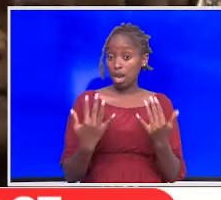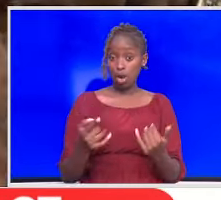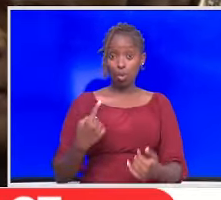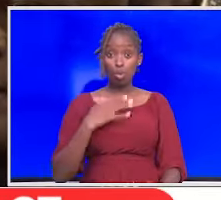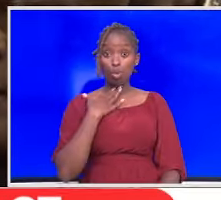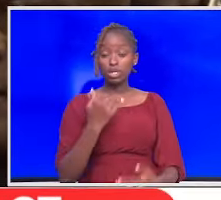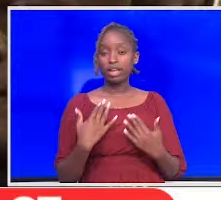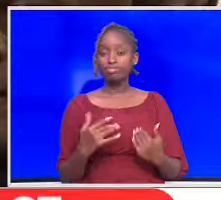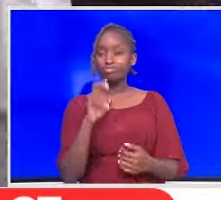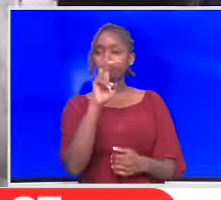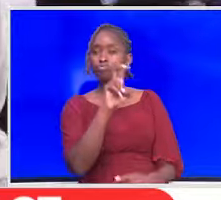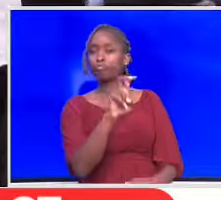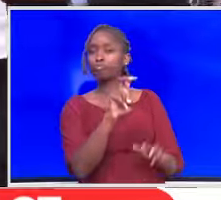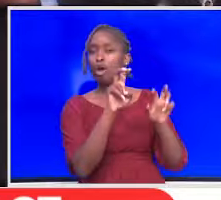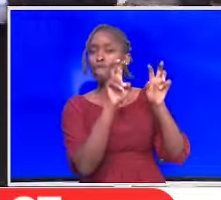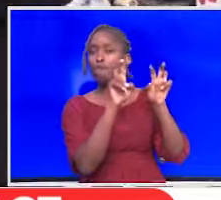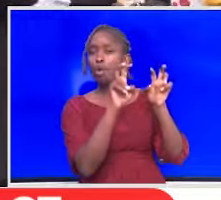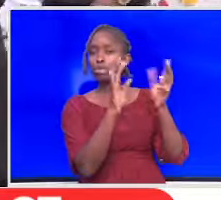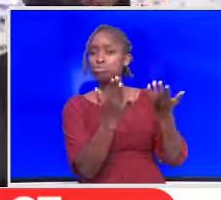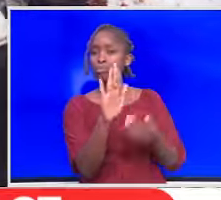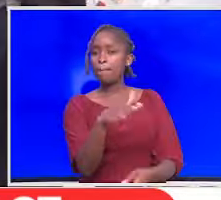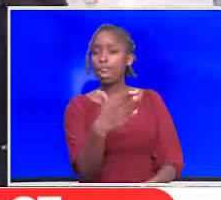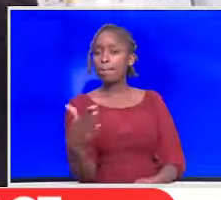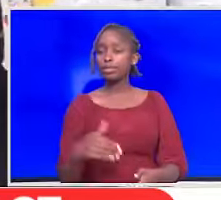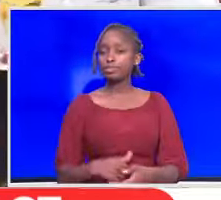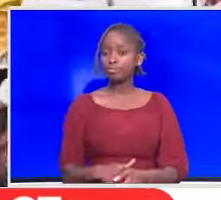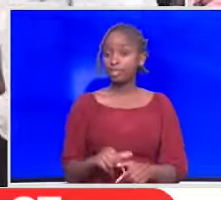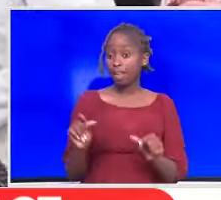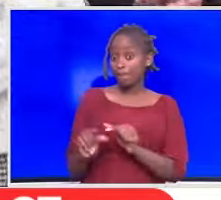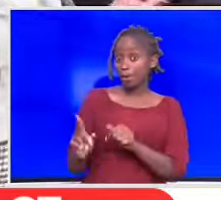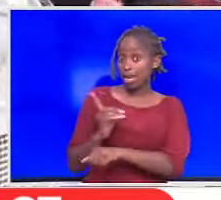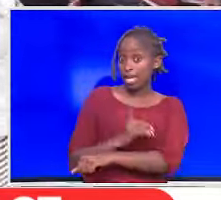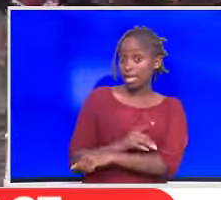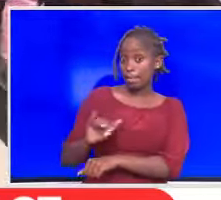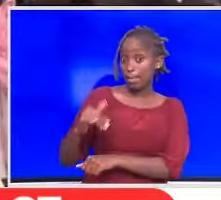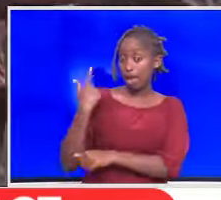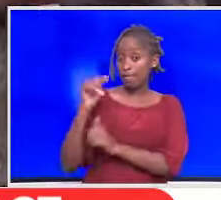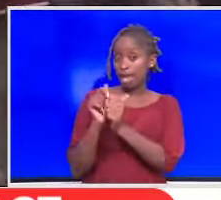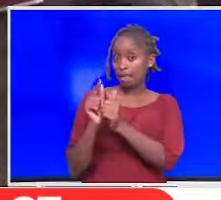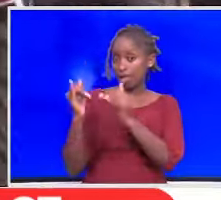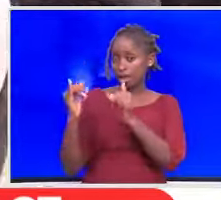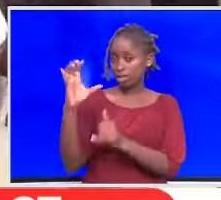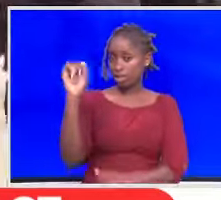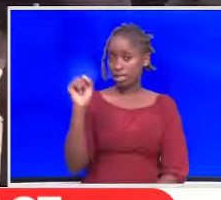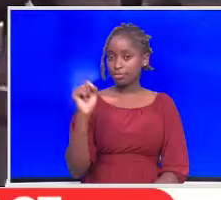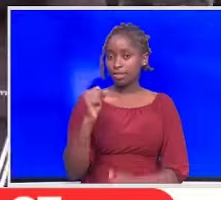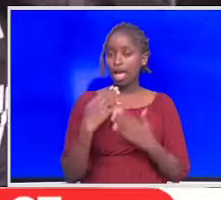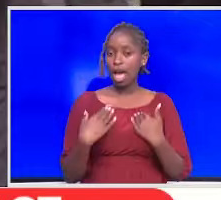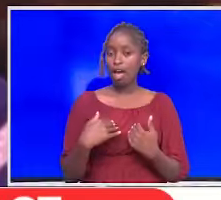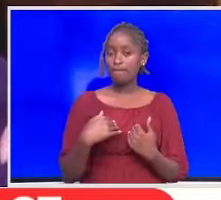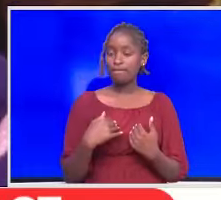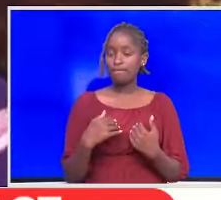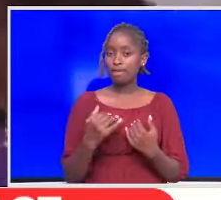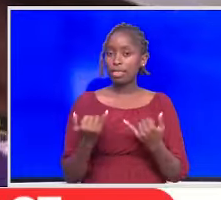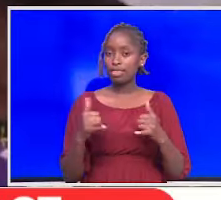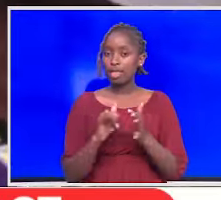our eyes in parliament. And with just a few days remaining before the appointment of the remaining 11 cabinet secretaries, prospects for dialogue